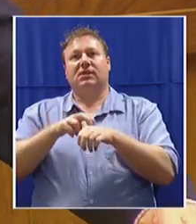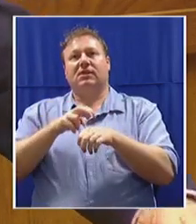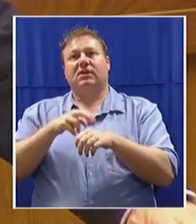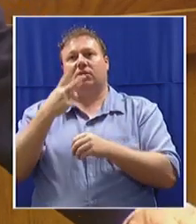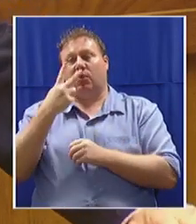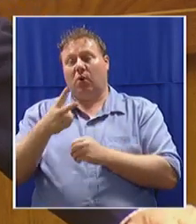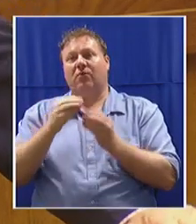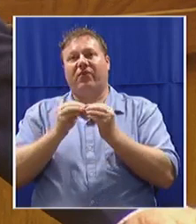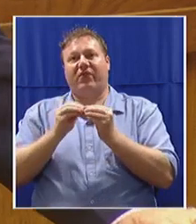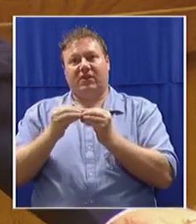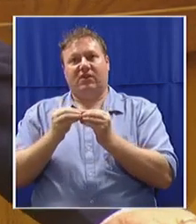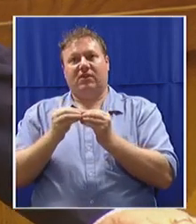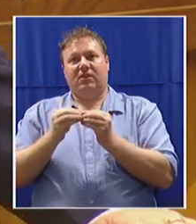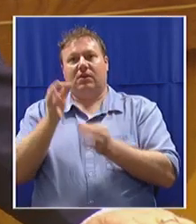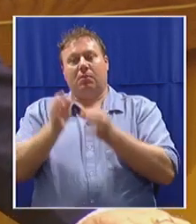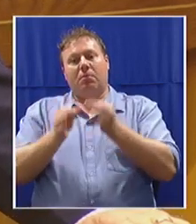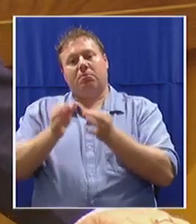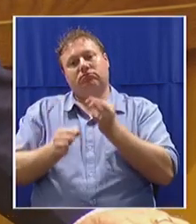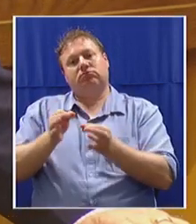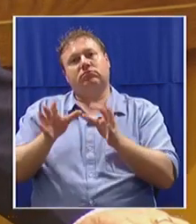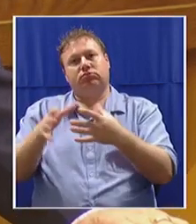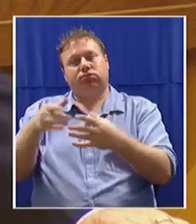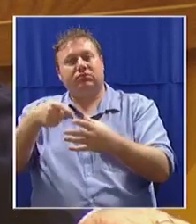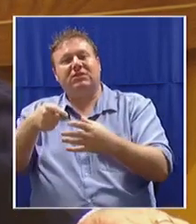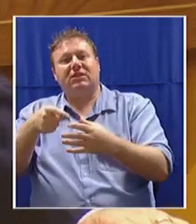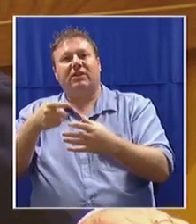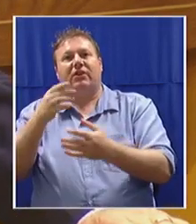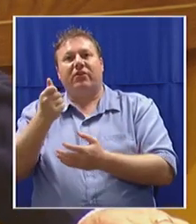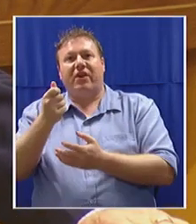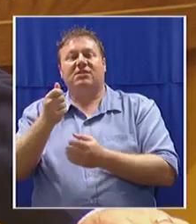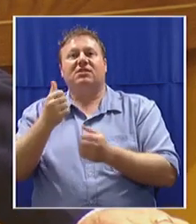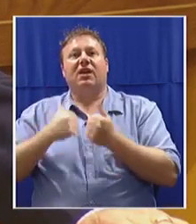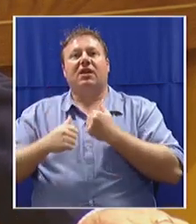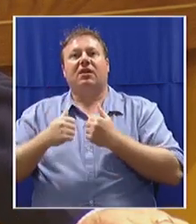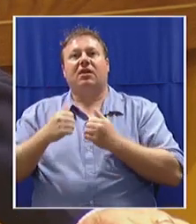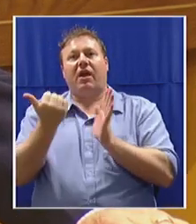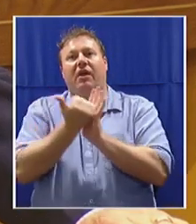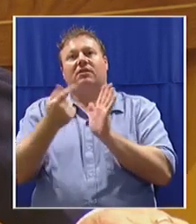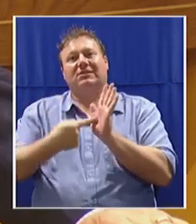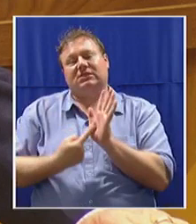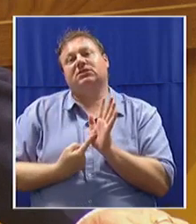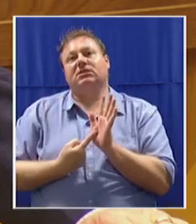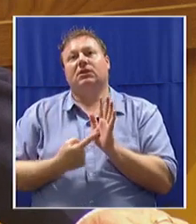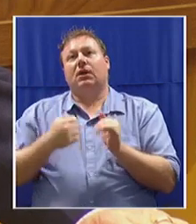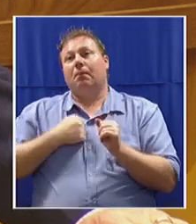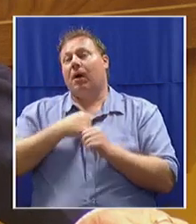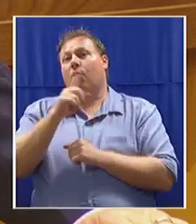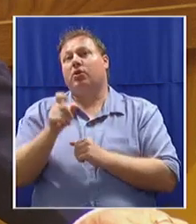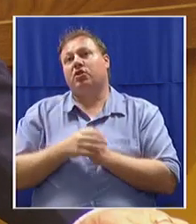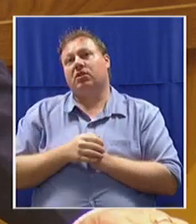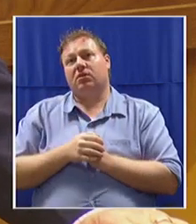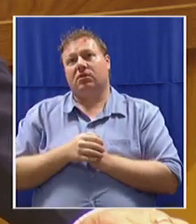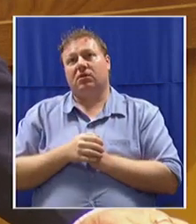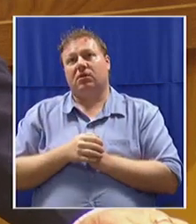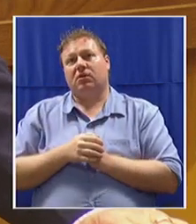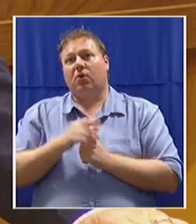to amend the Party Political Fund Act, which we did. And my question is, why don't